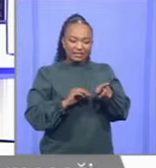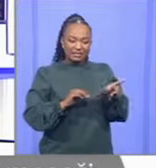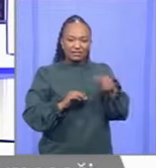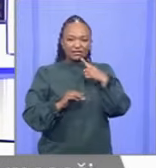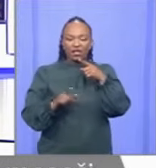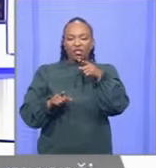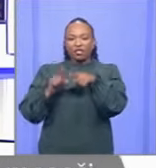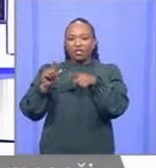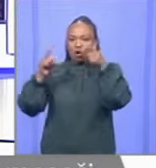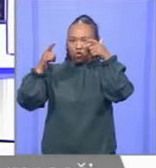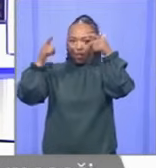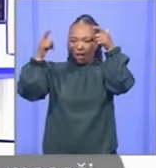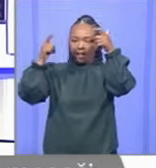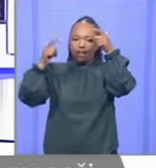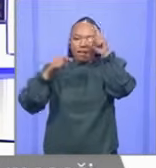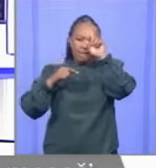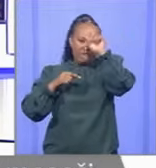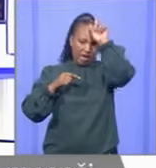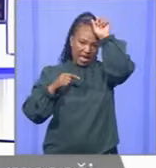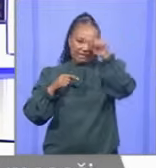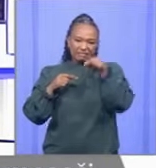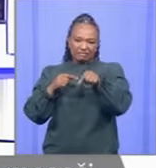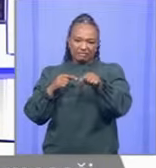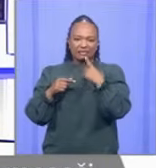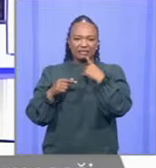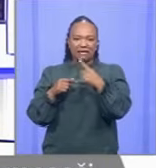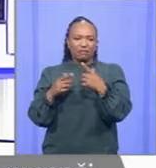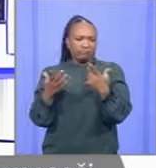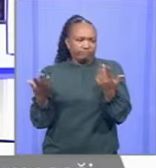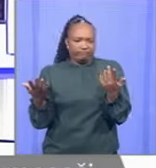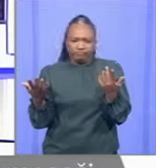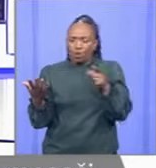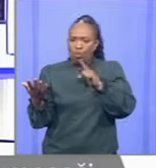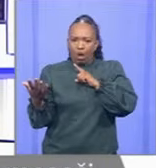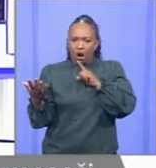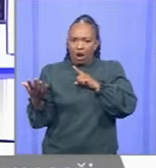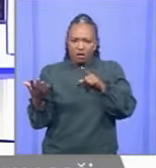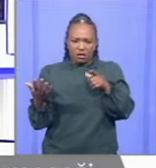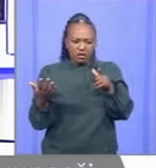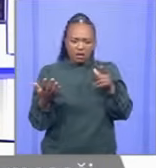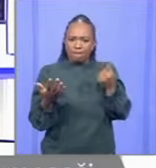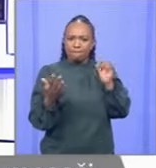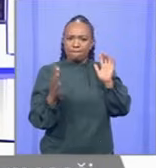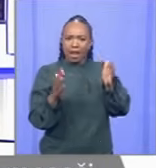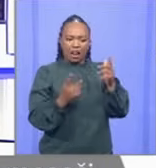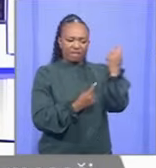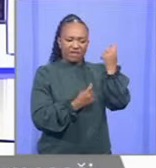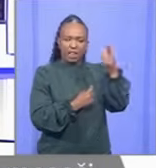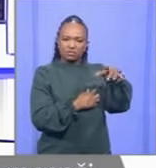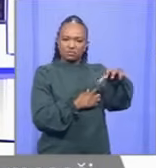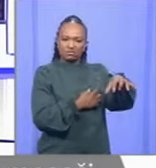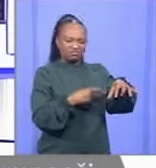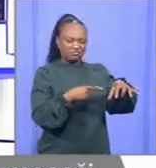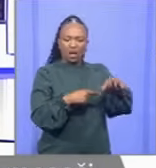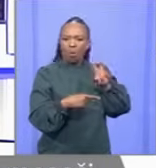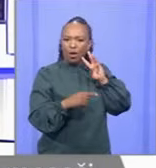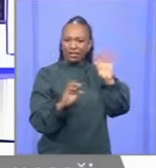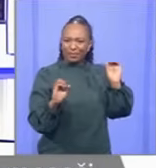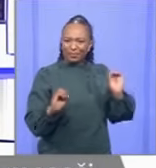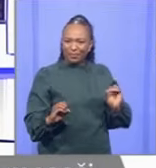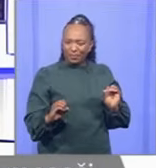Royal Bafokeng mo ba ipotšišitšego gore go reng e le fela motsana wa bona o na le go tlhaelelo ya kabo